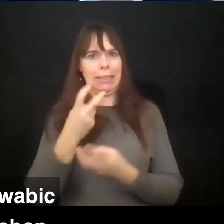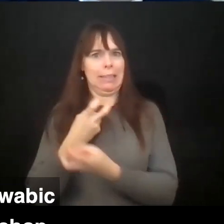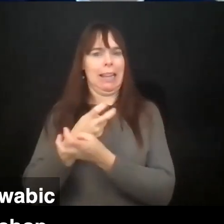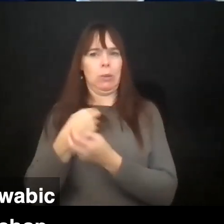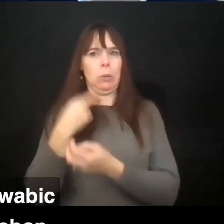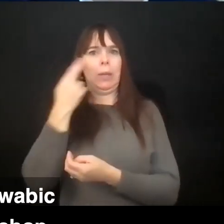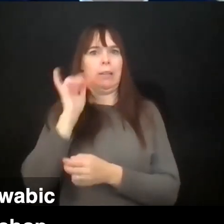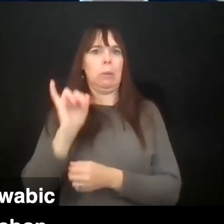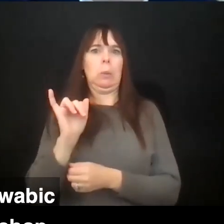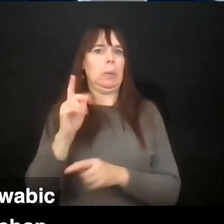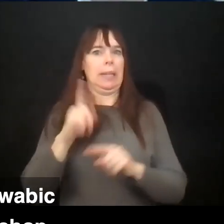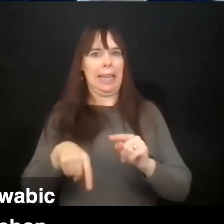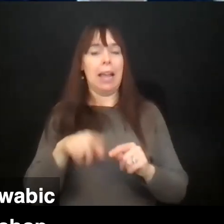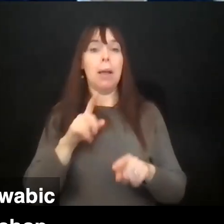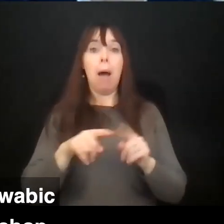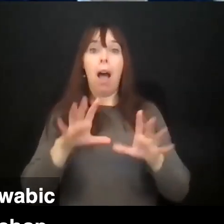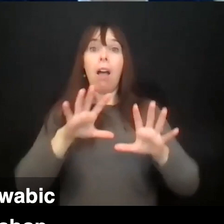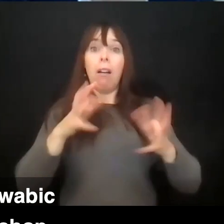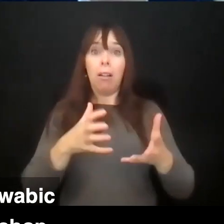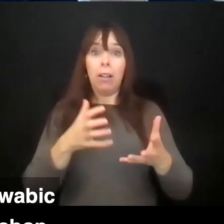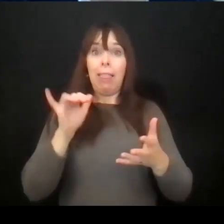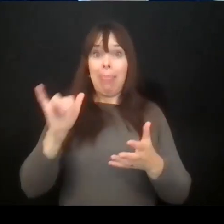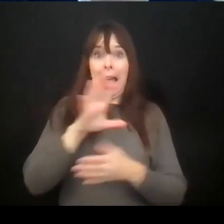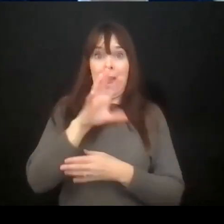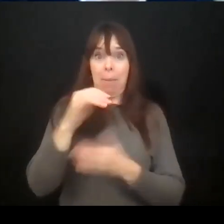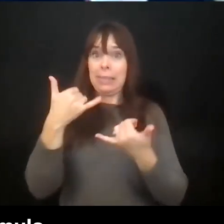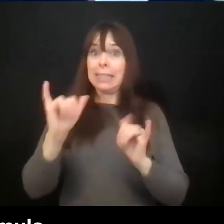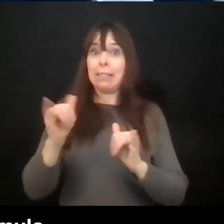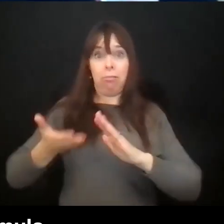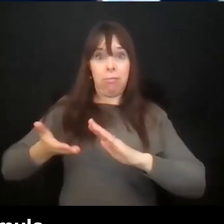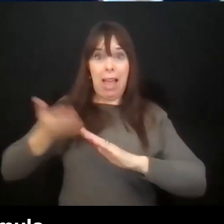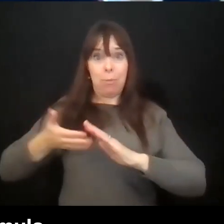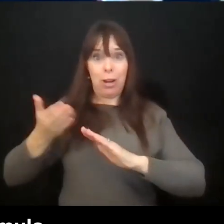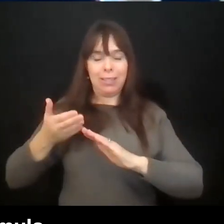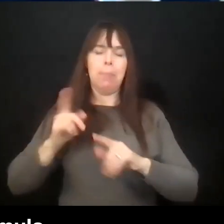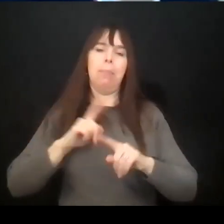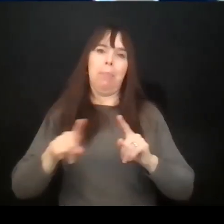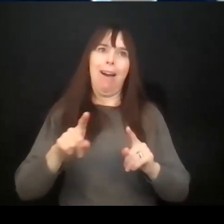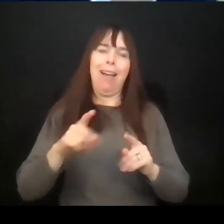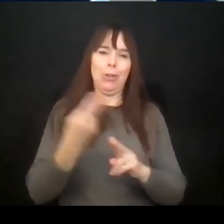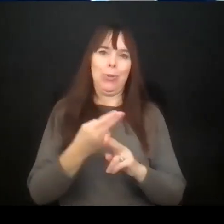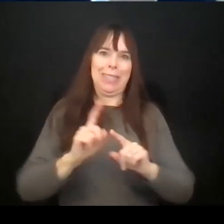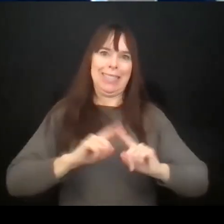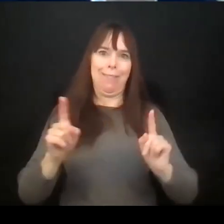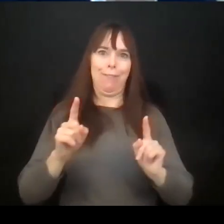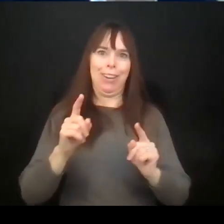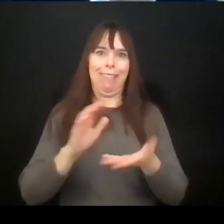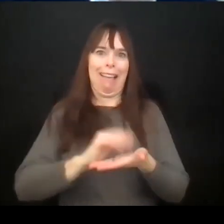although the Pueblic Pottery still exists as a shop, they use a different formula.